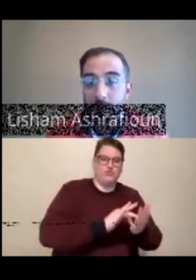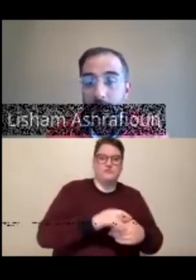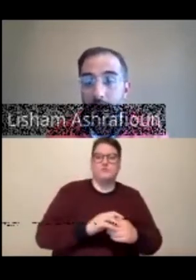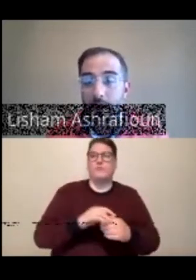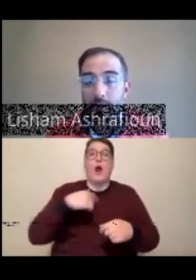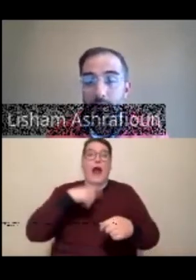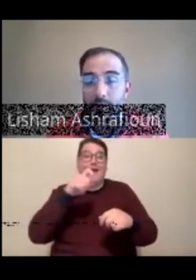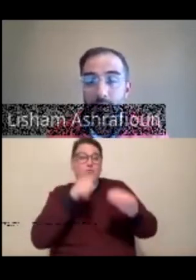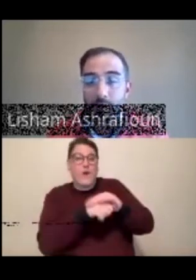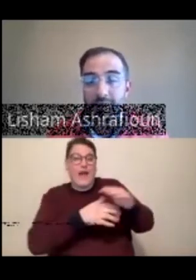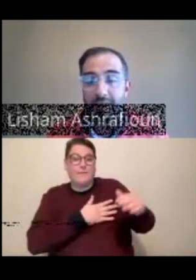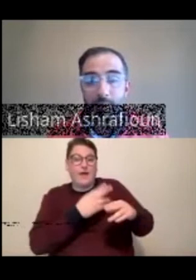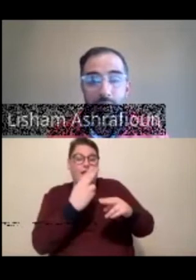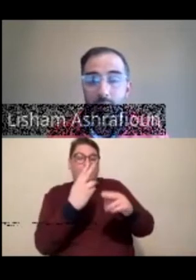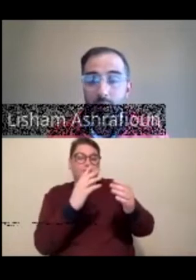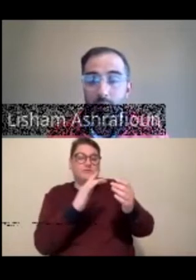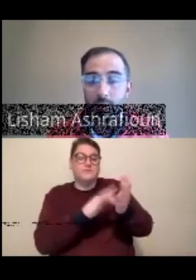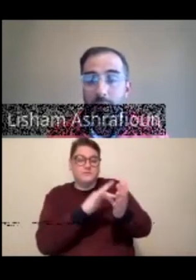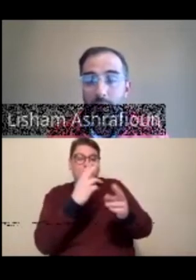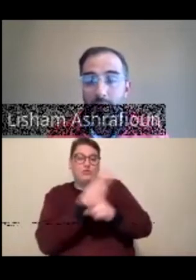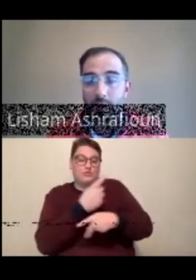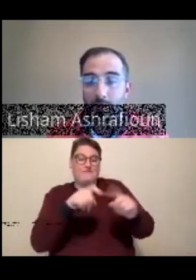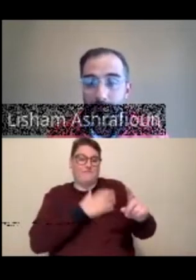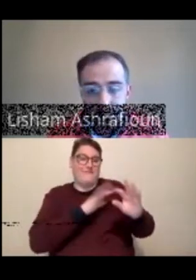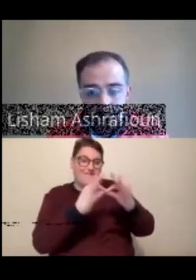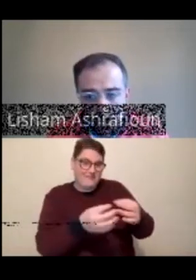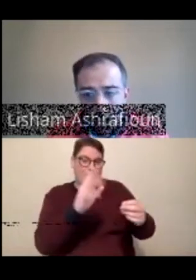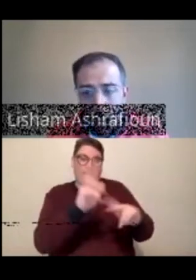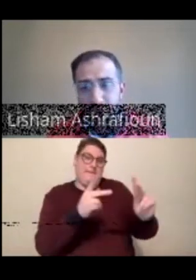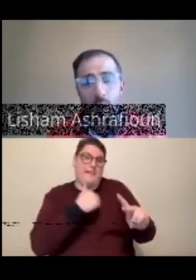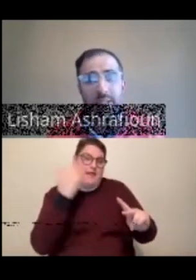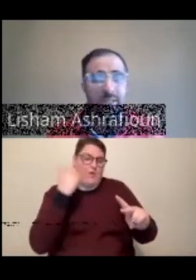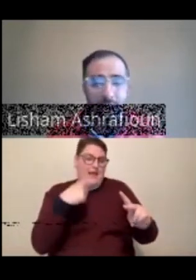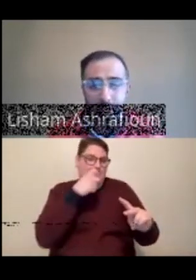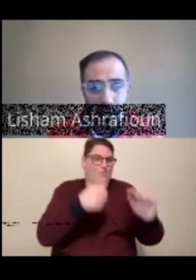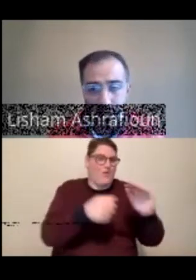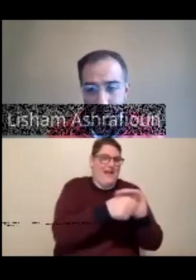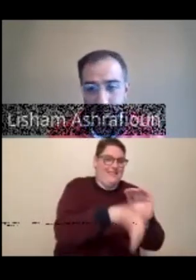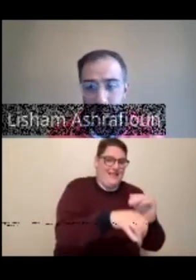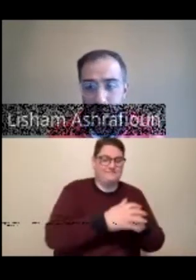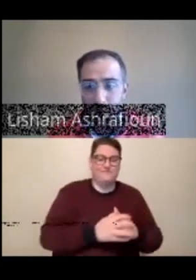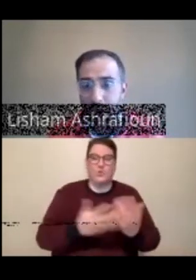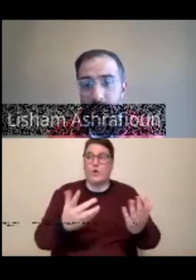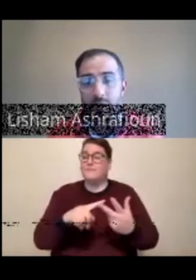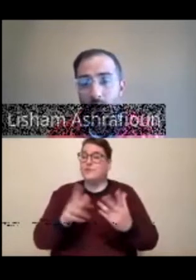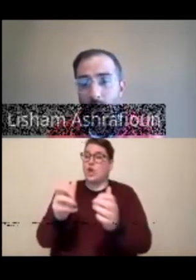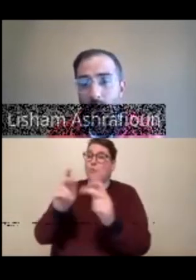from my family or people I know, or it's a waste of time to talk to other